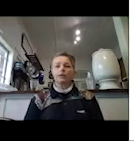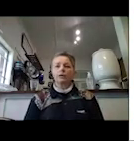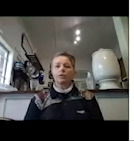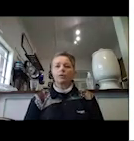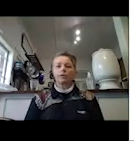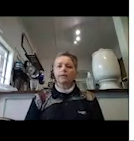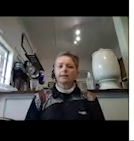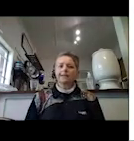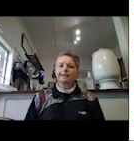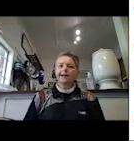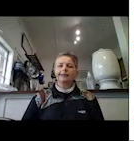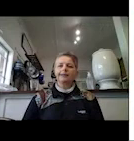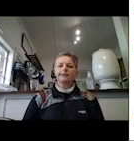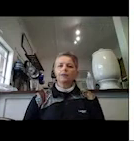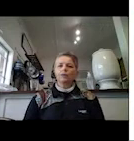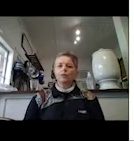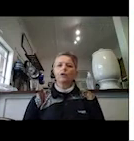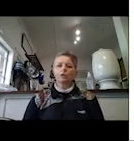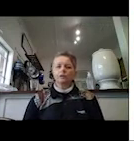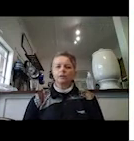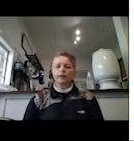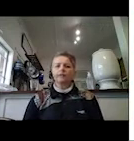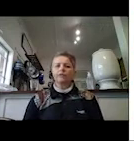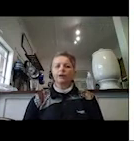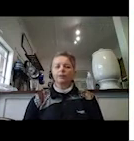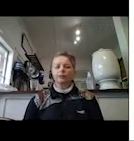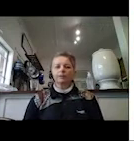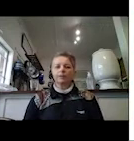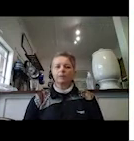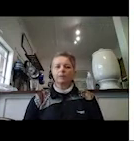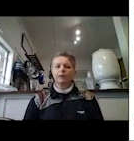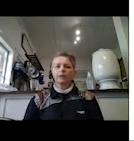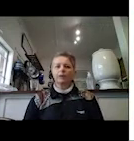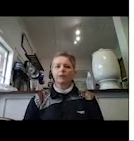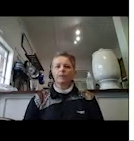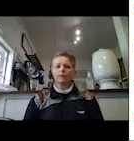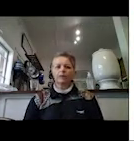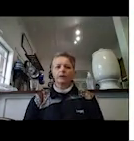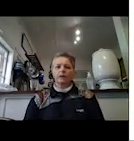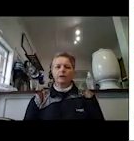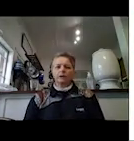being heard in court is stayed or stopped until their appeal has been heard.